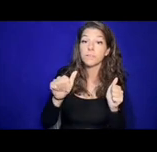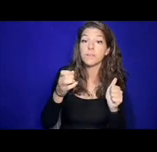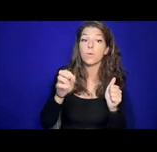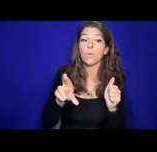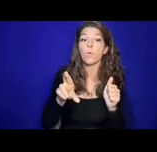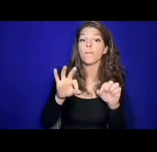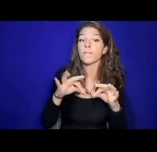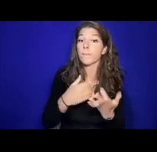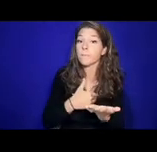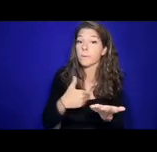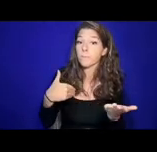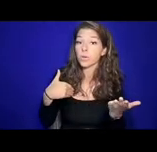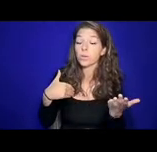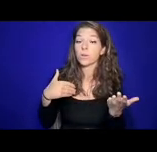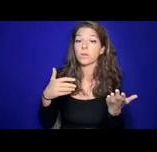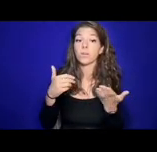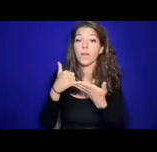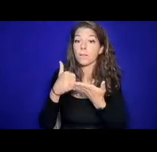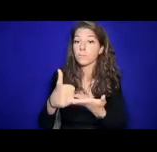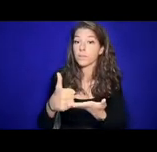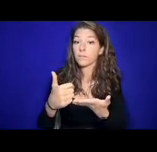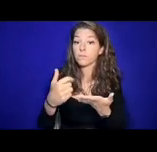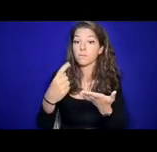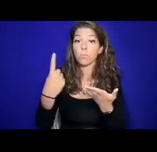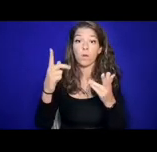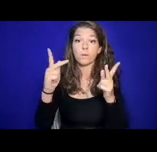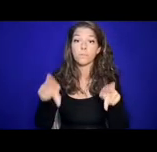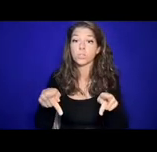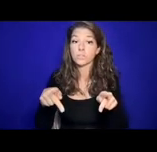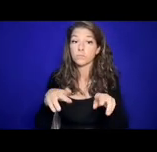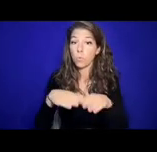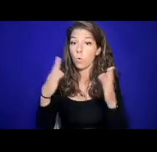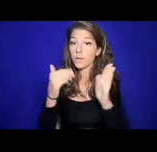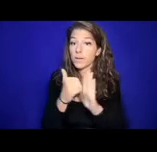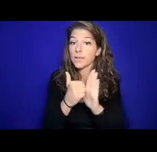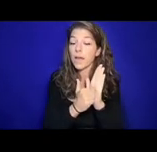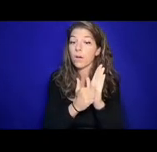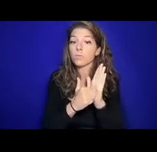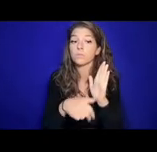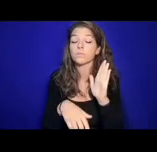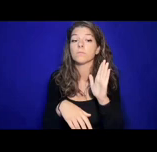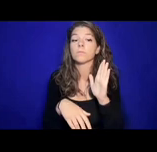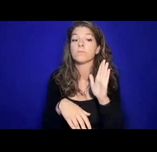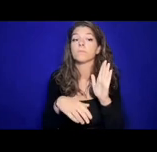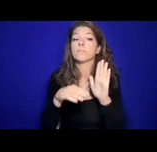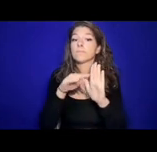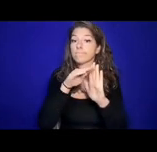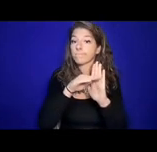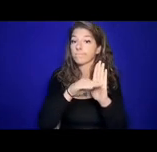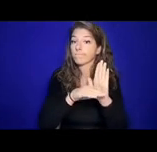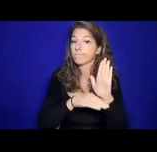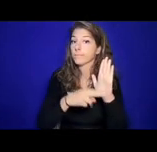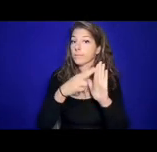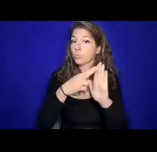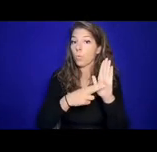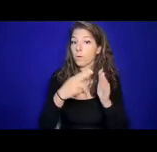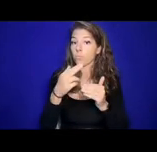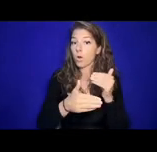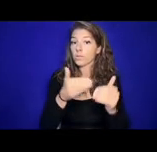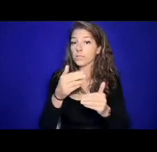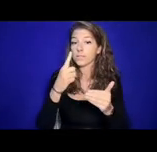or a family member who is helping one person to open an account, the step-by-step enrollment process